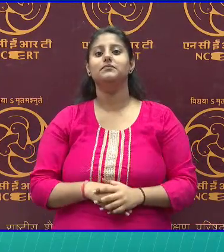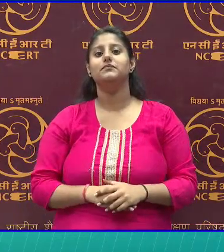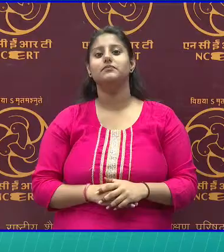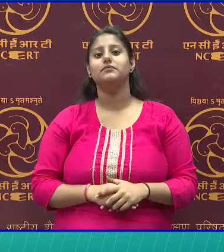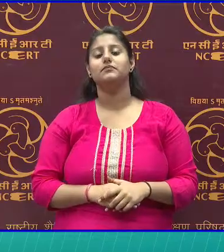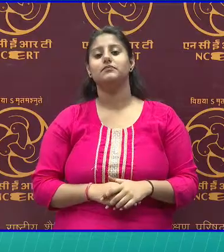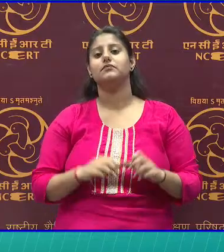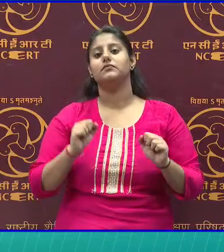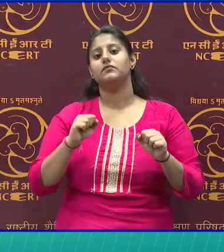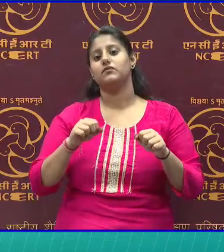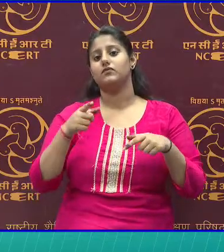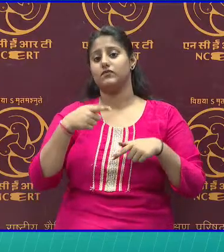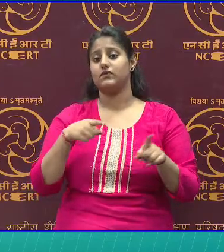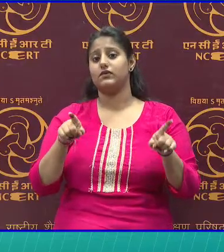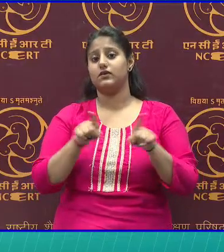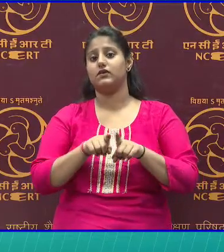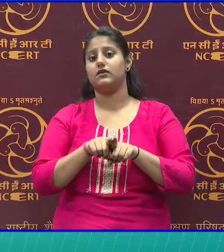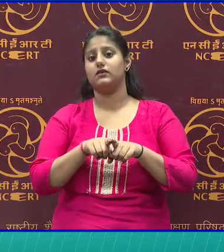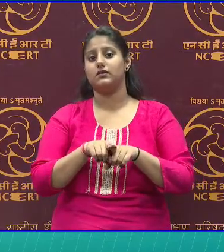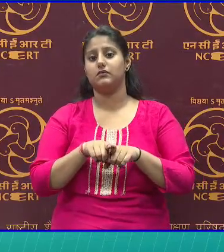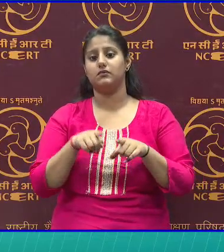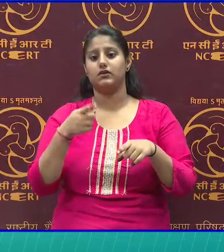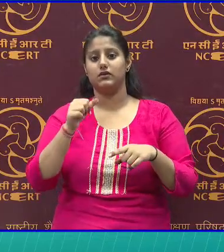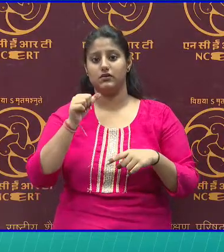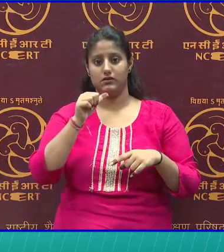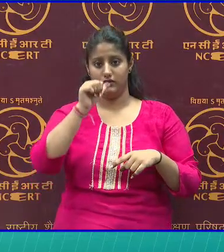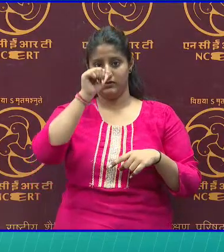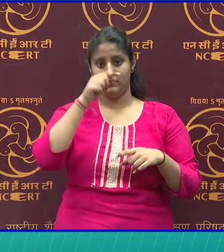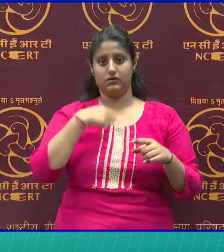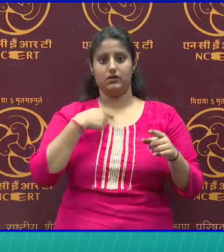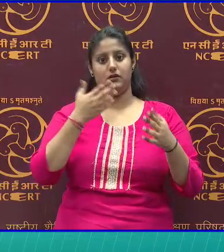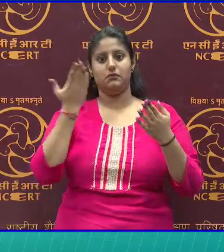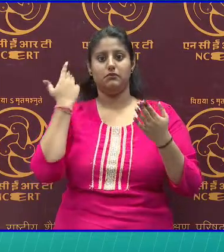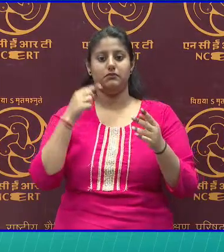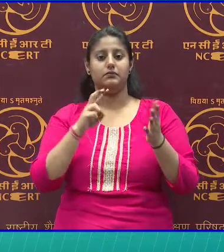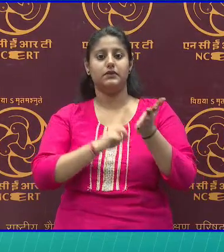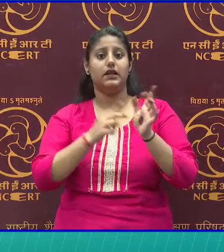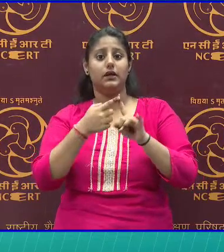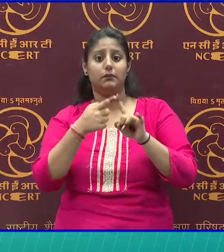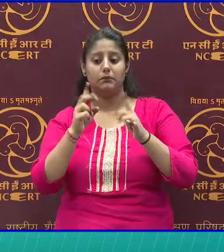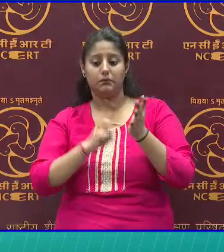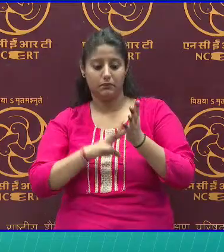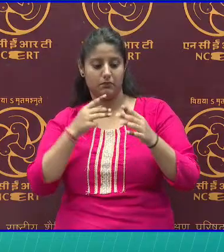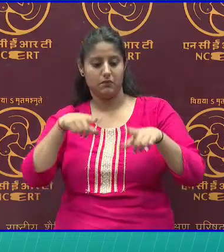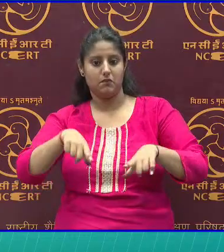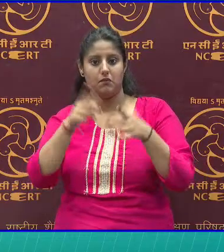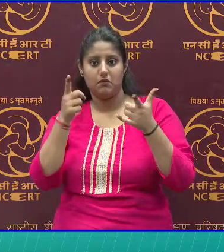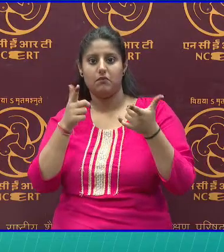and our Indian knowledge system as well. So we talk about neem and the other,